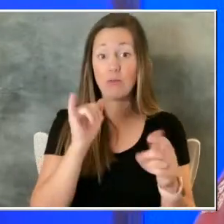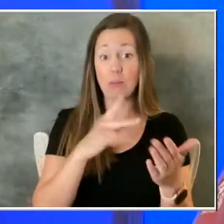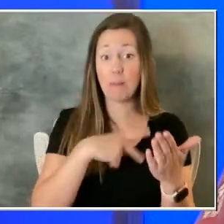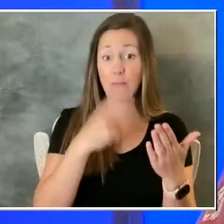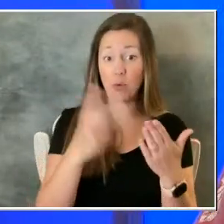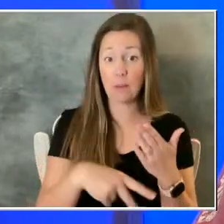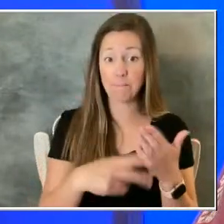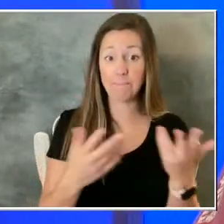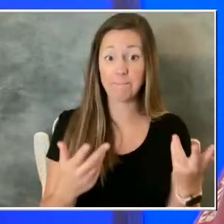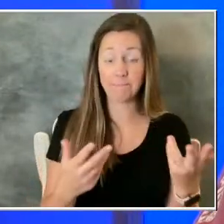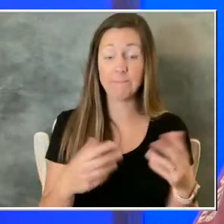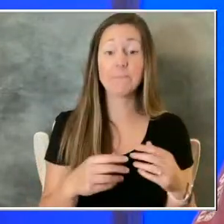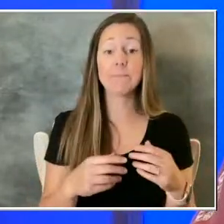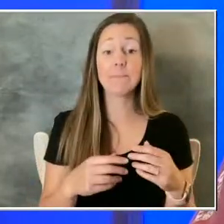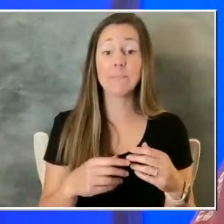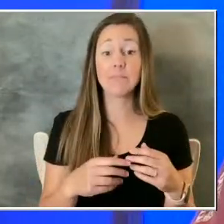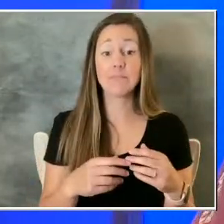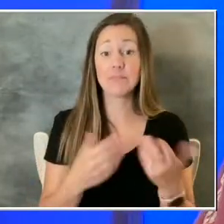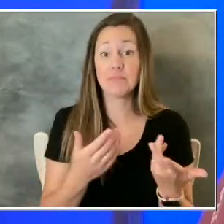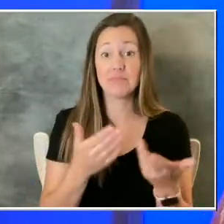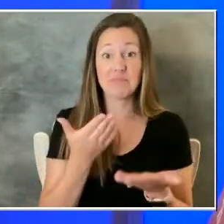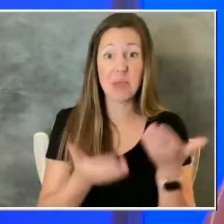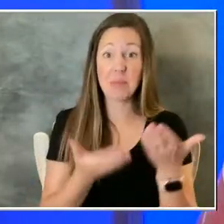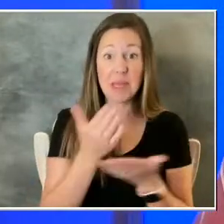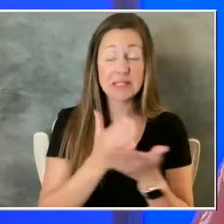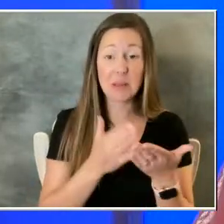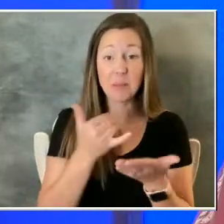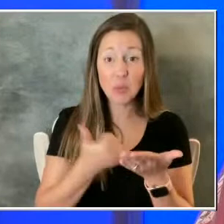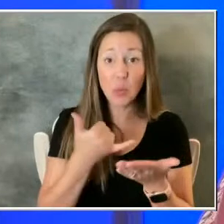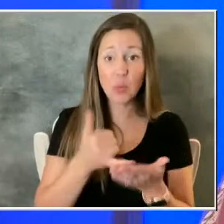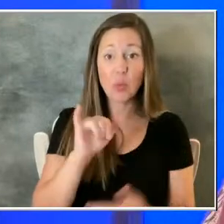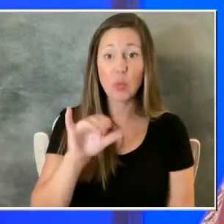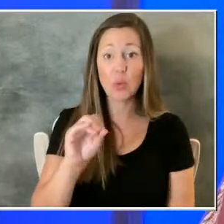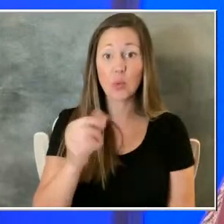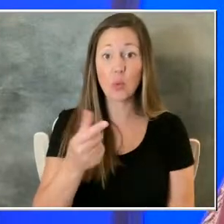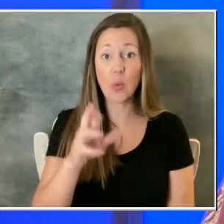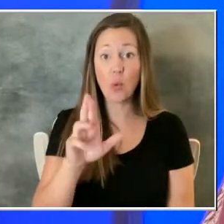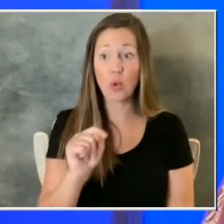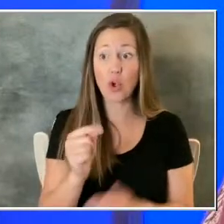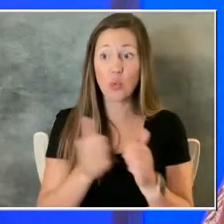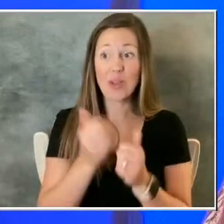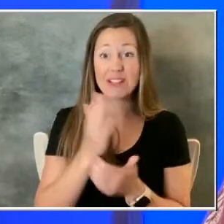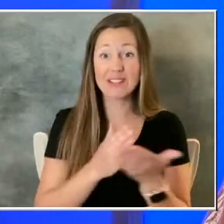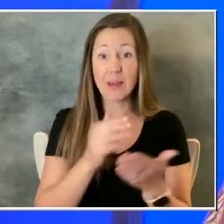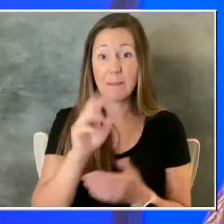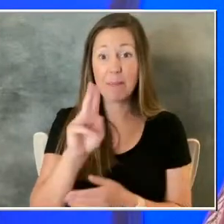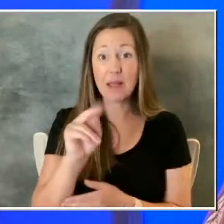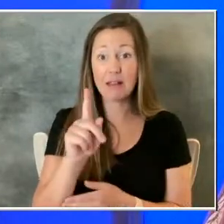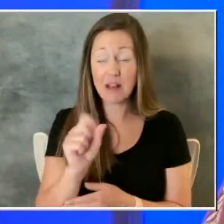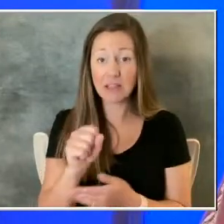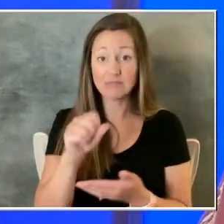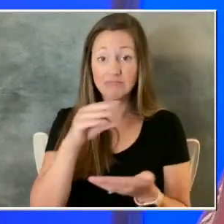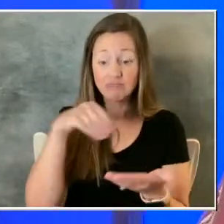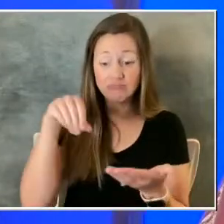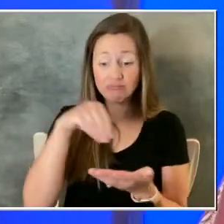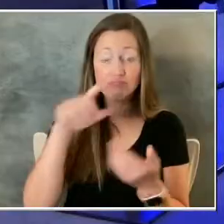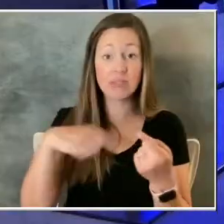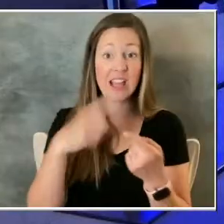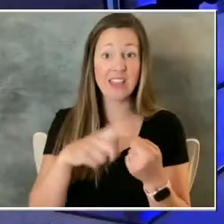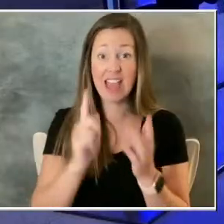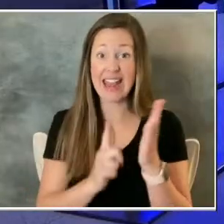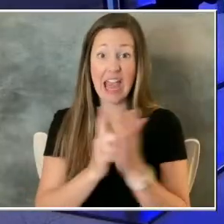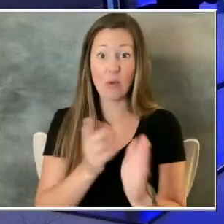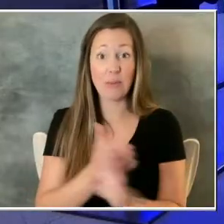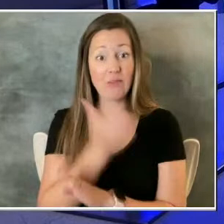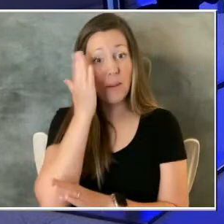as much as a little cup of yogurt and maybe some nuts on it about an hour before you go to bed, and it's been wonderful through the night. It's